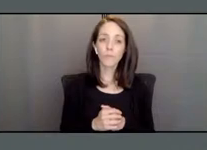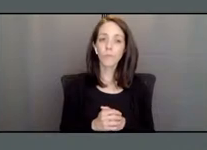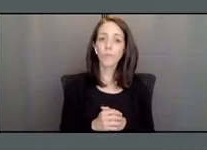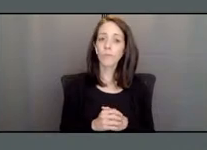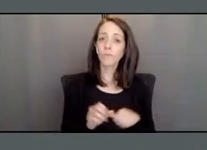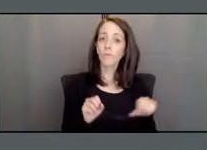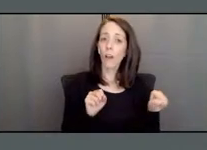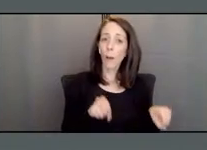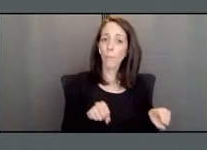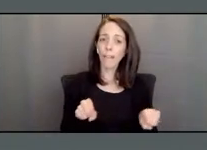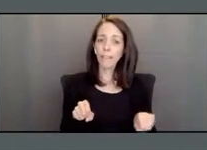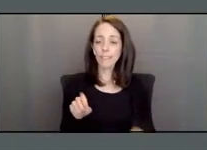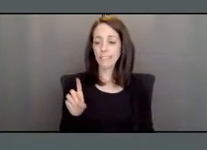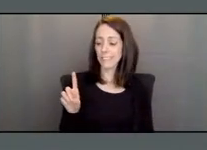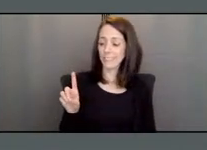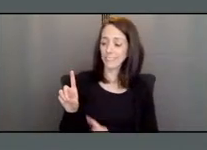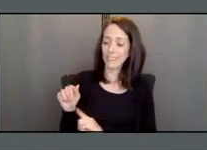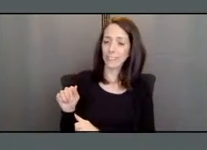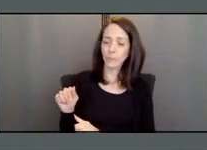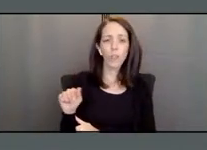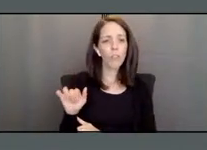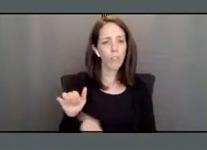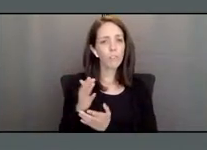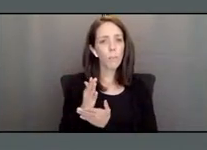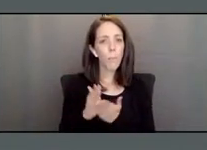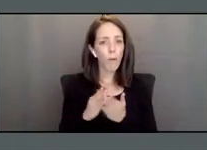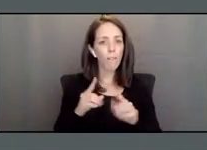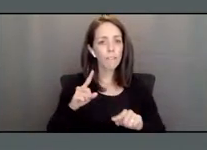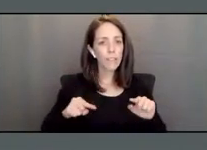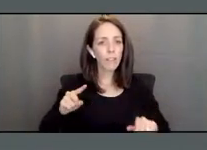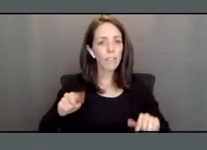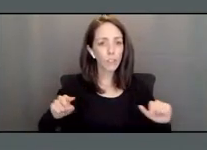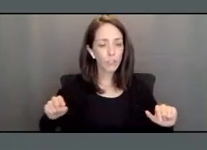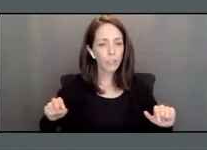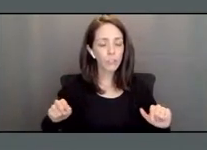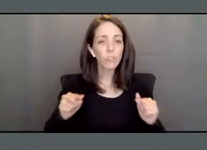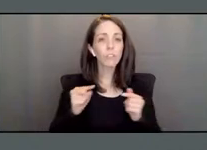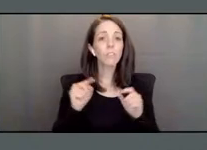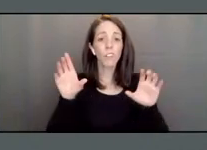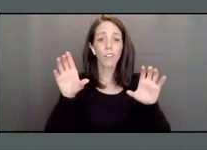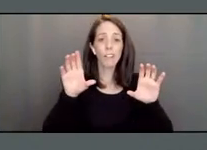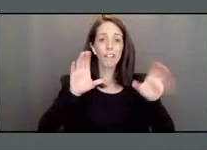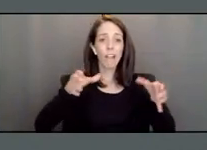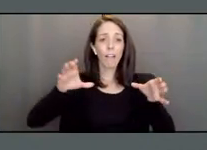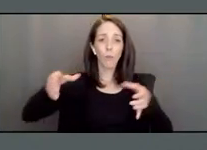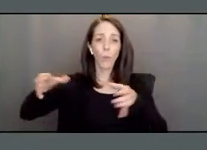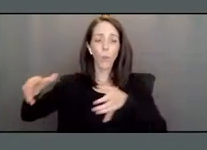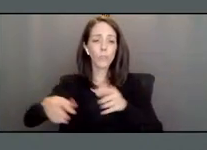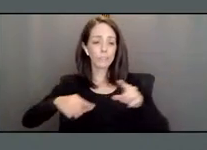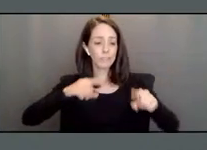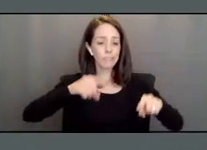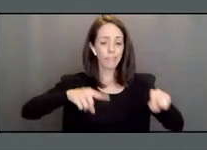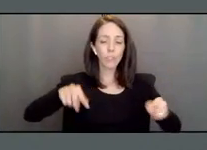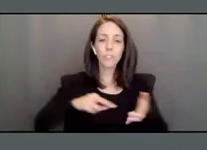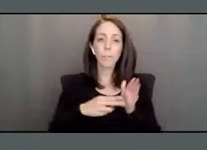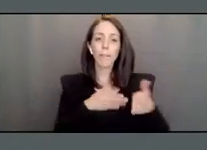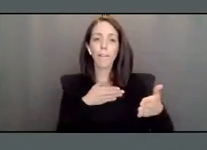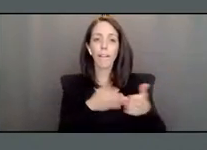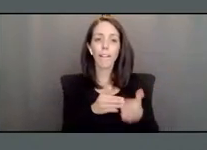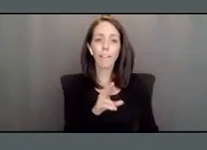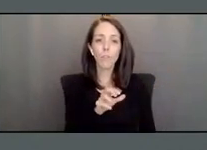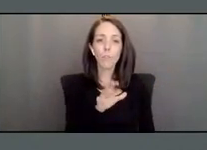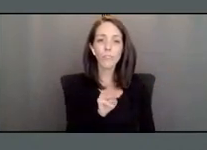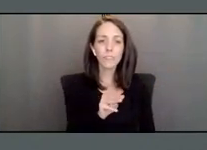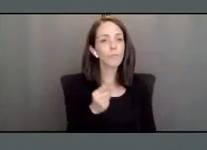Diversity, there are a lot of categories that fall under the diversity work, anti-racism being one of them, but there are many others